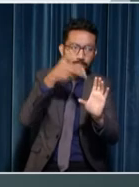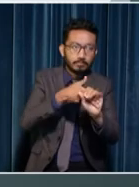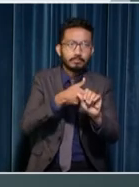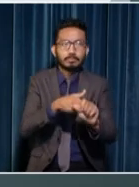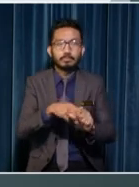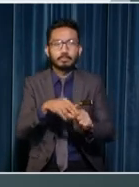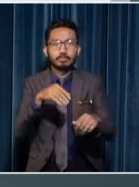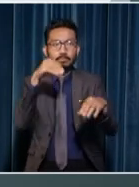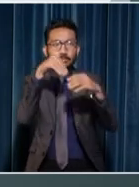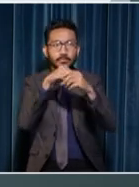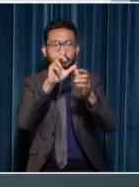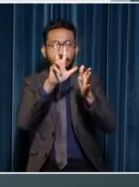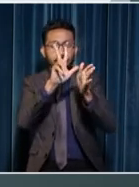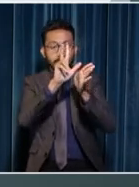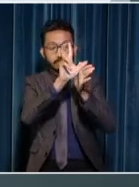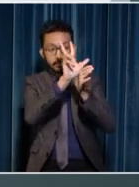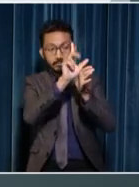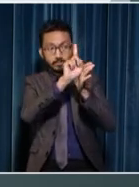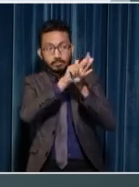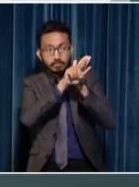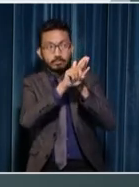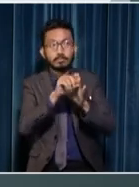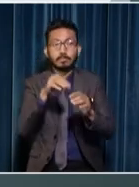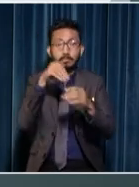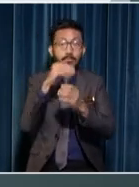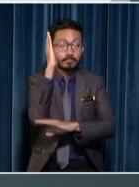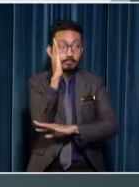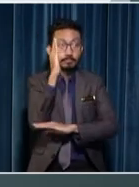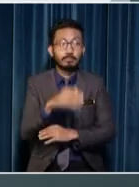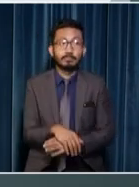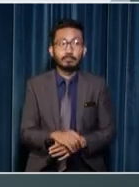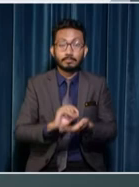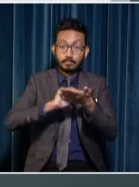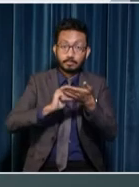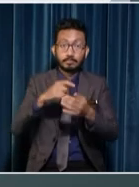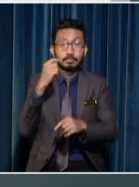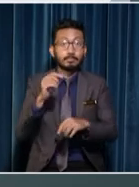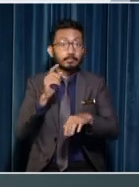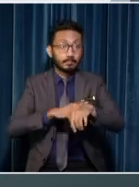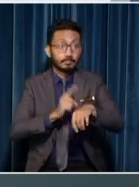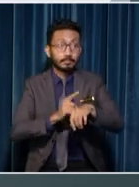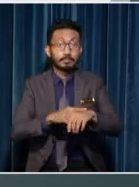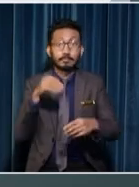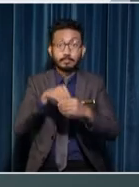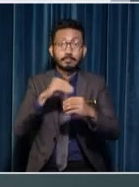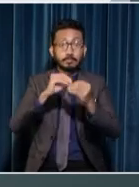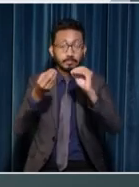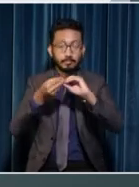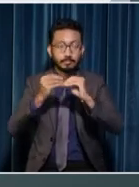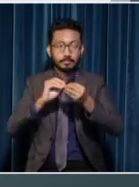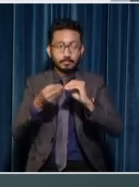at 3:15 in the afternoon. Write the time in